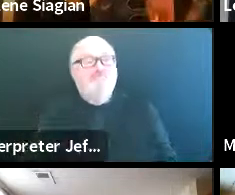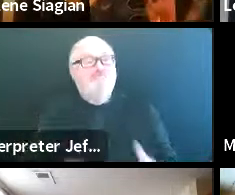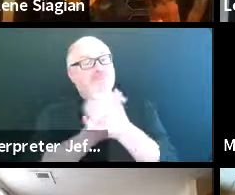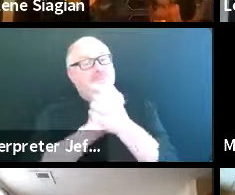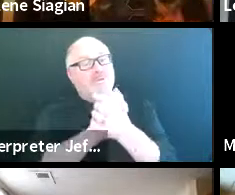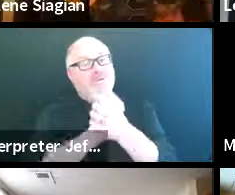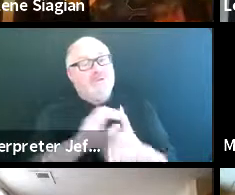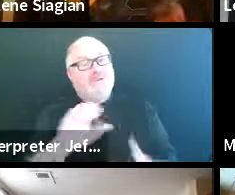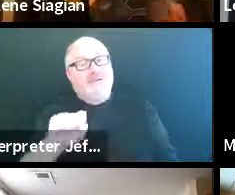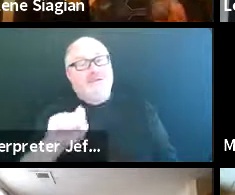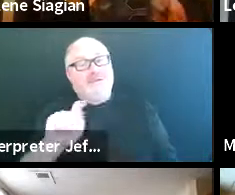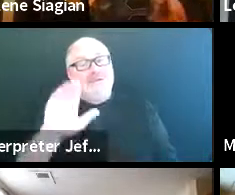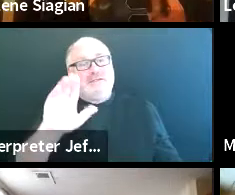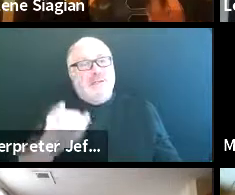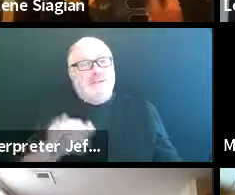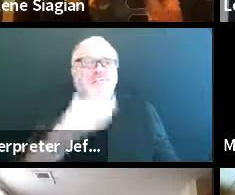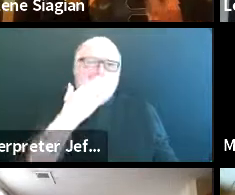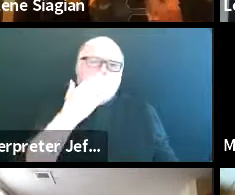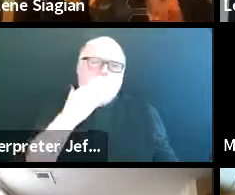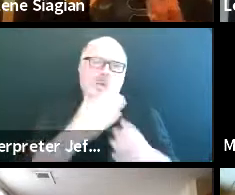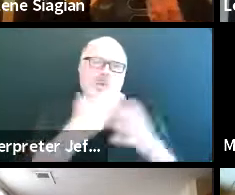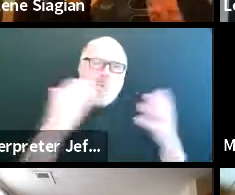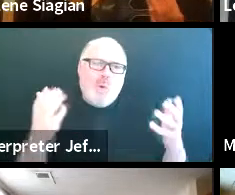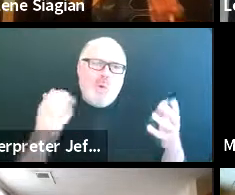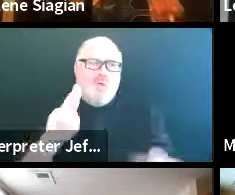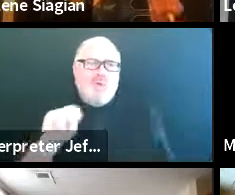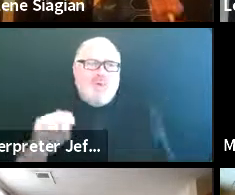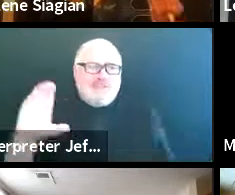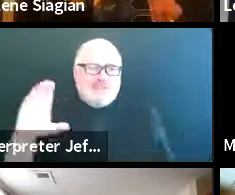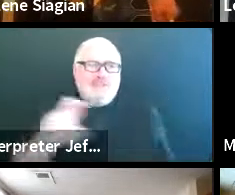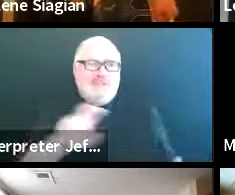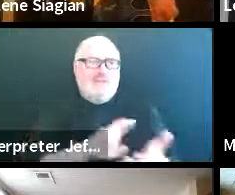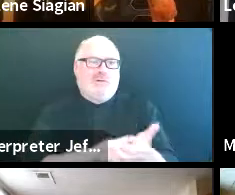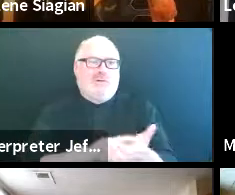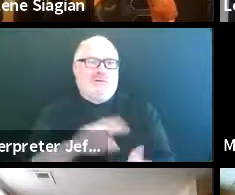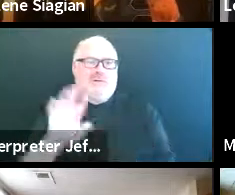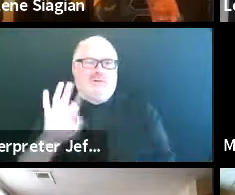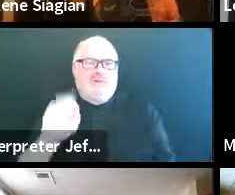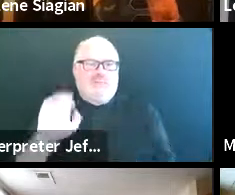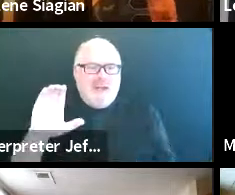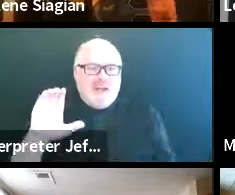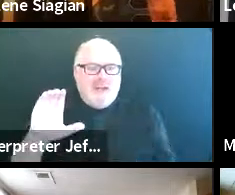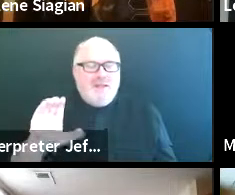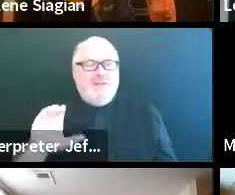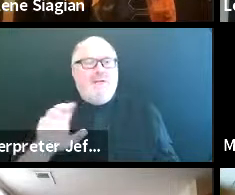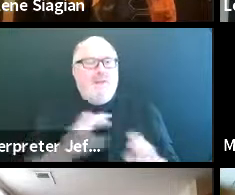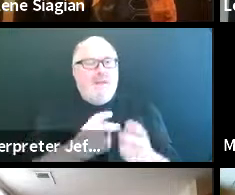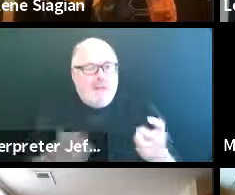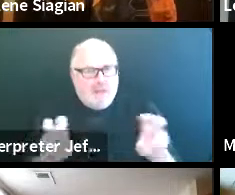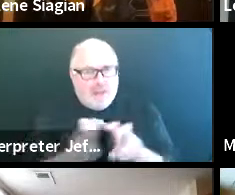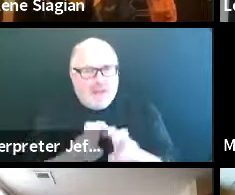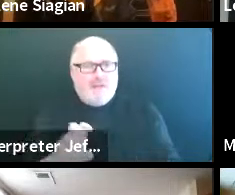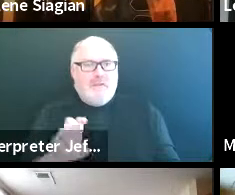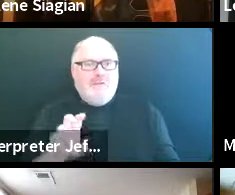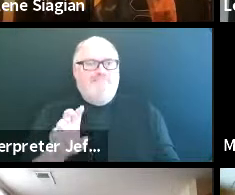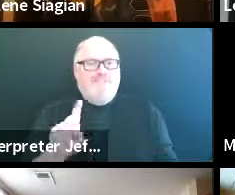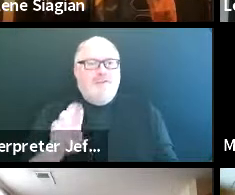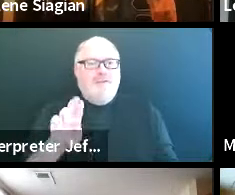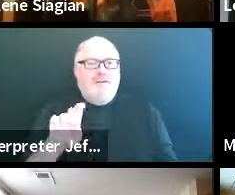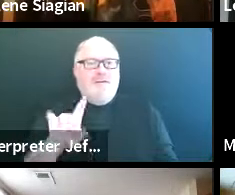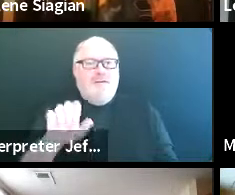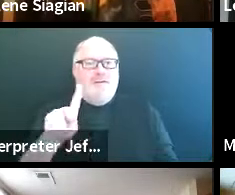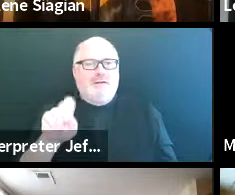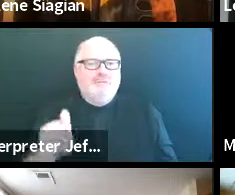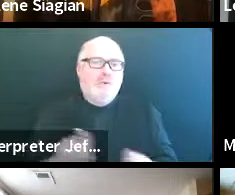Congratulations, Stacy. Thank you. Thank you, all the UNC nursing faculty, especially my committee and Dr. Einhelig, and